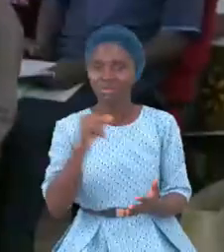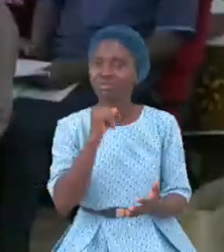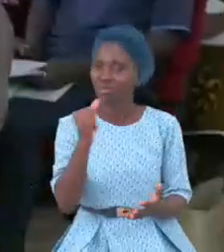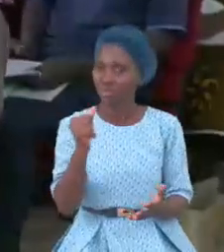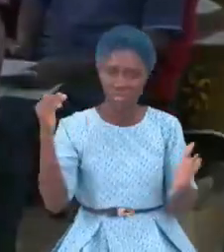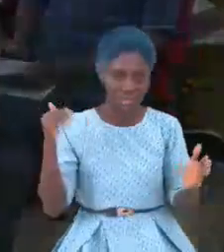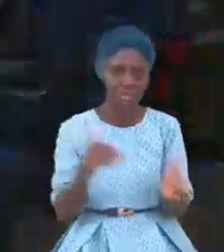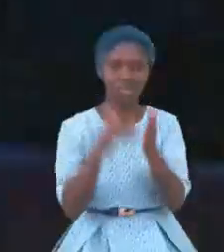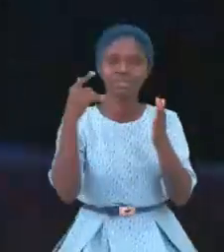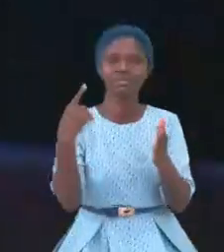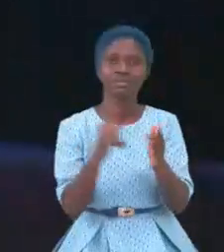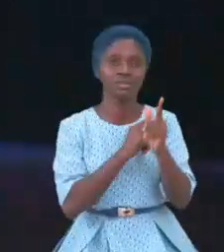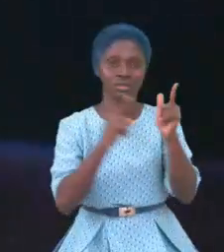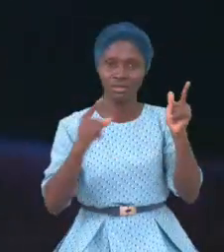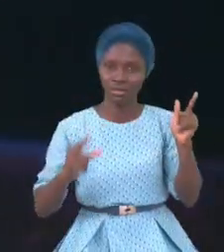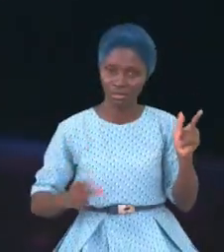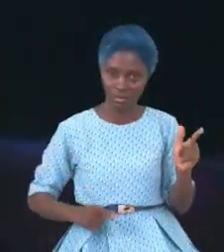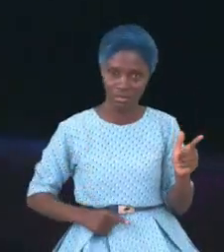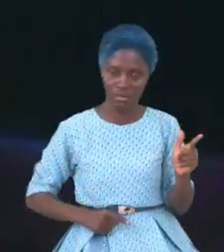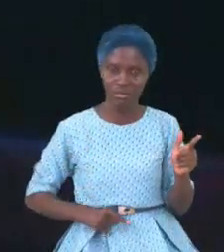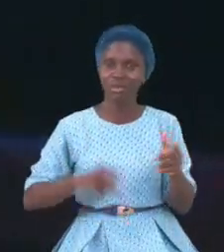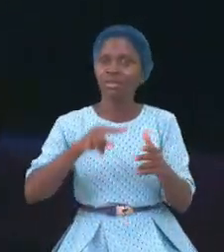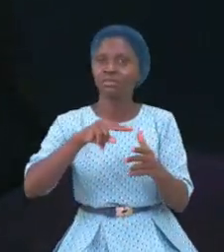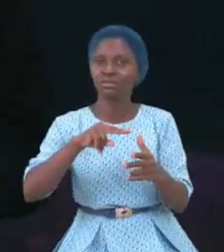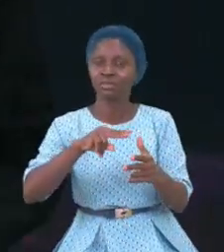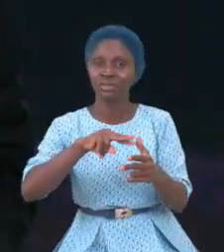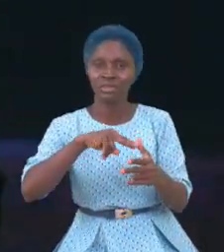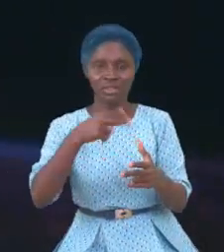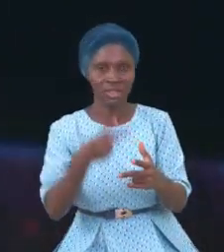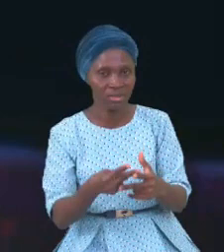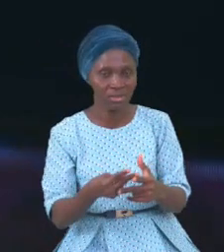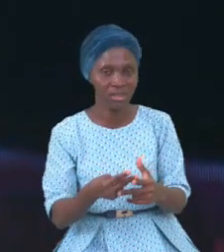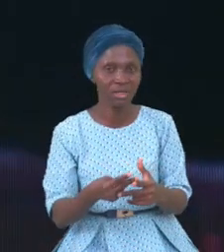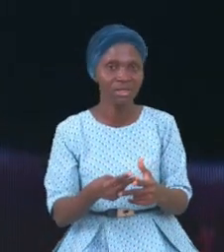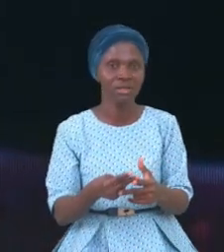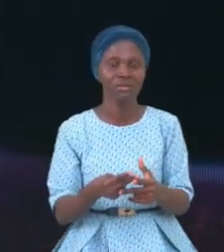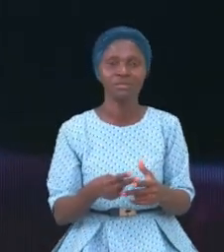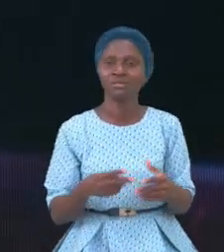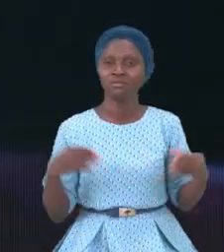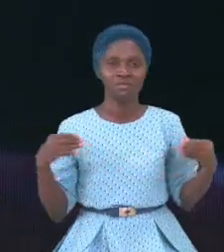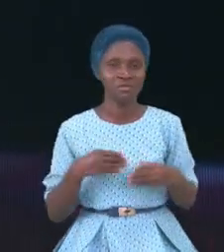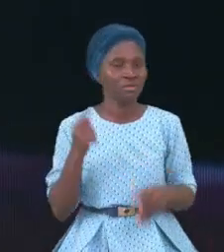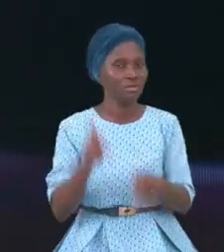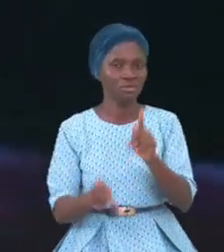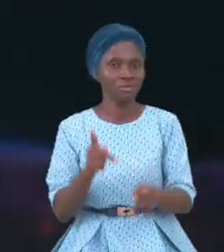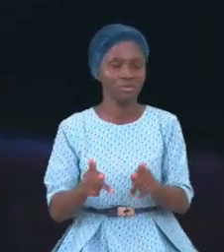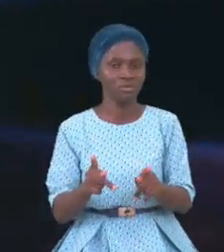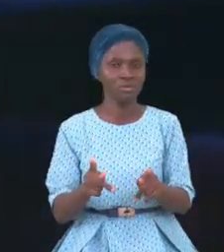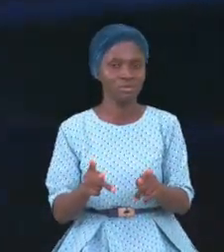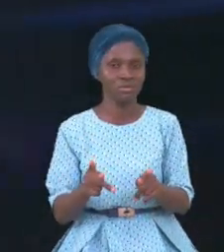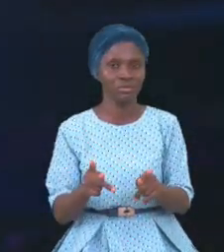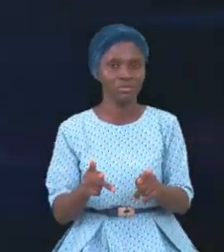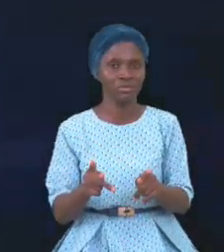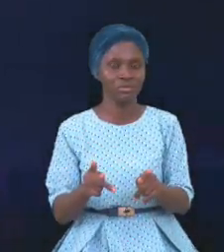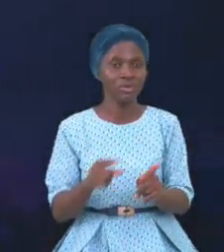against the Lord, neither fear ye the people of the land. You know, when you're